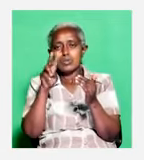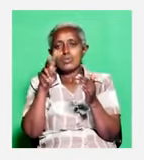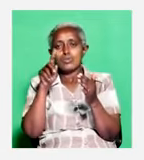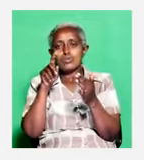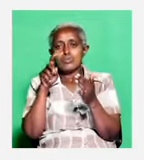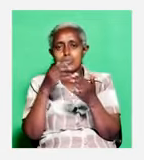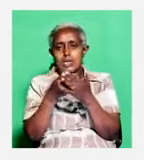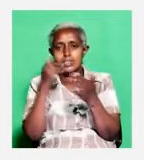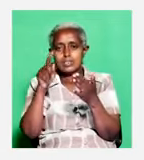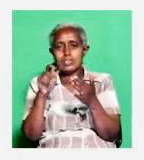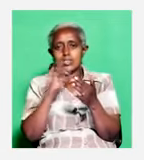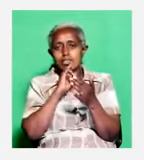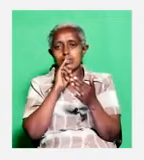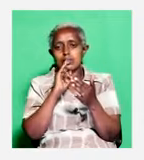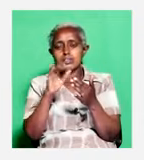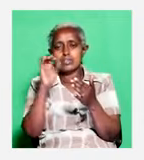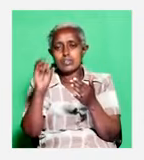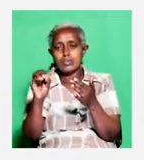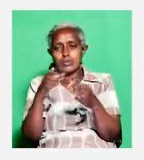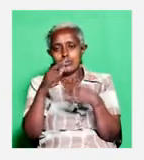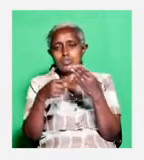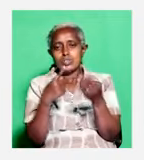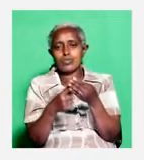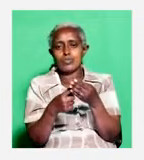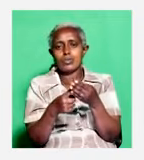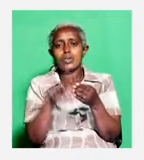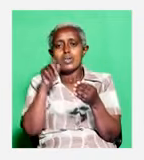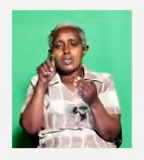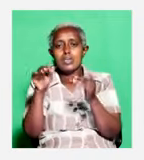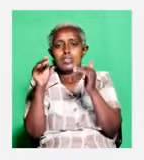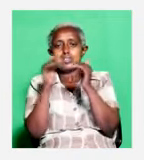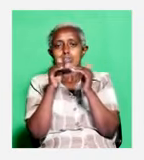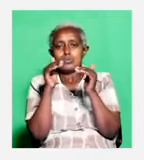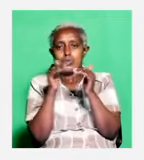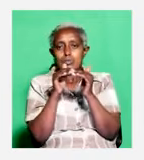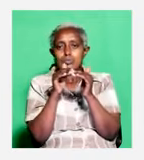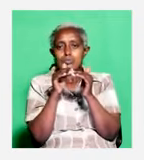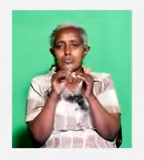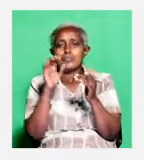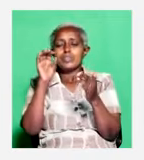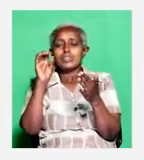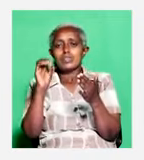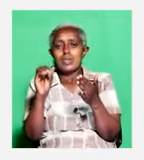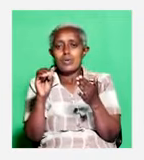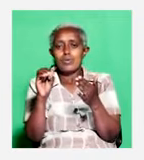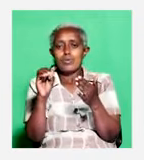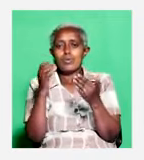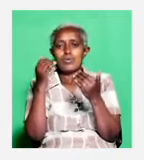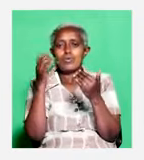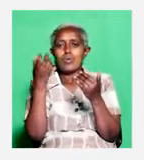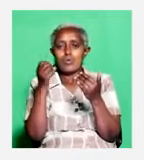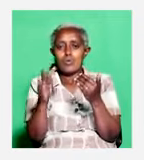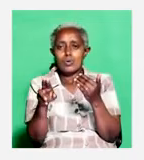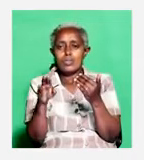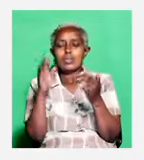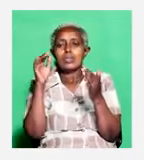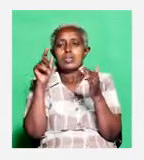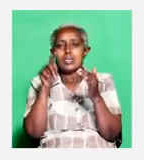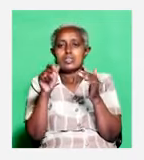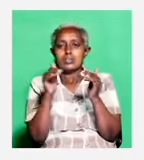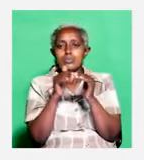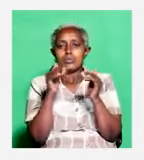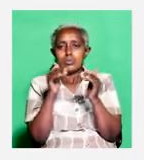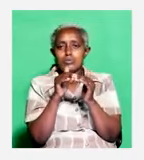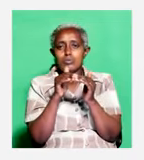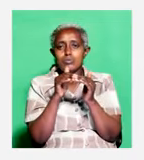minus x is it is 0. Therefore, x equals to 0 or x is